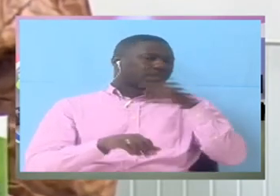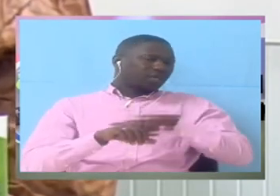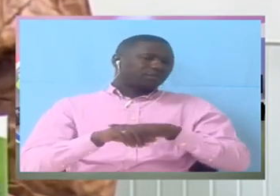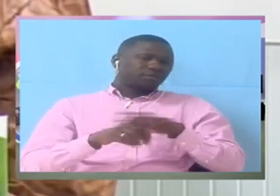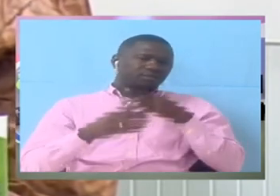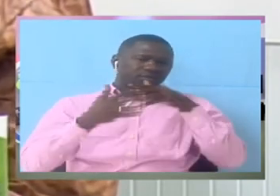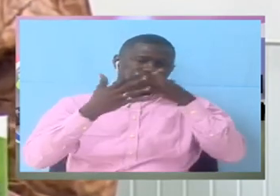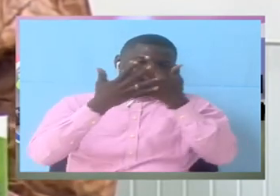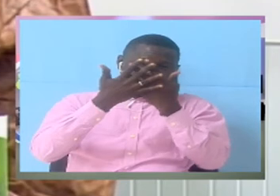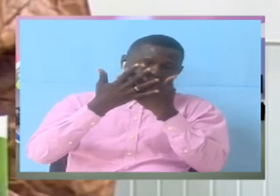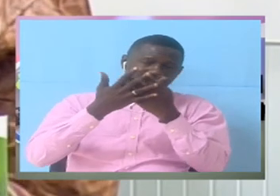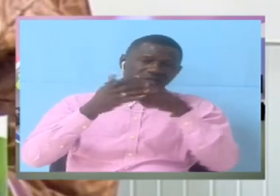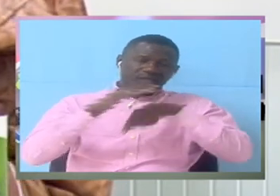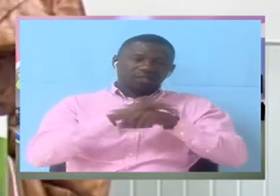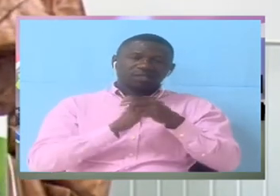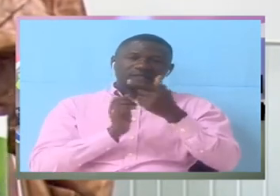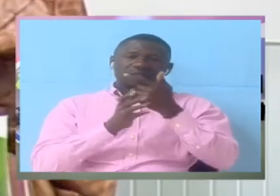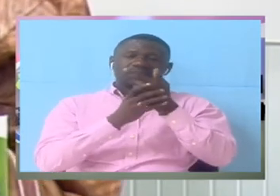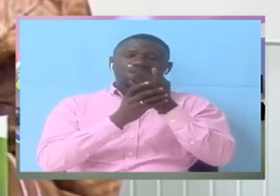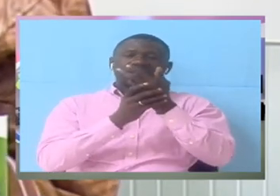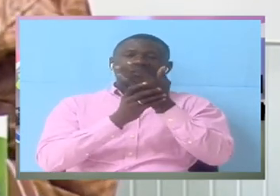2.